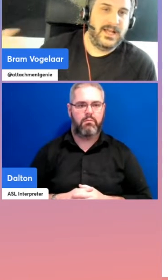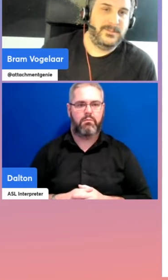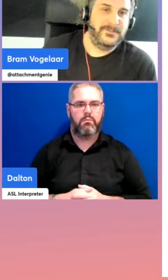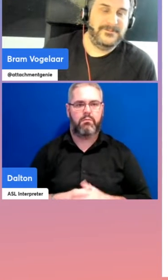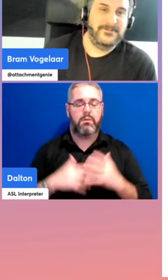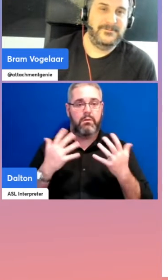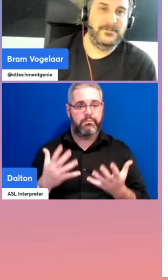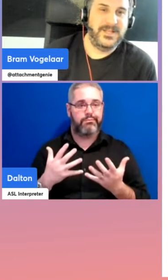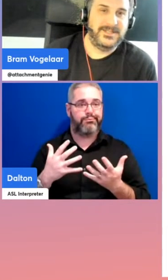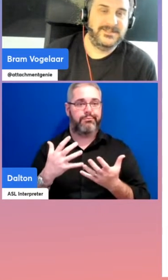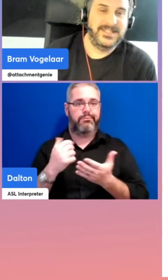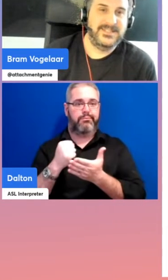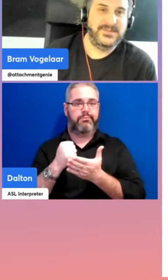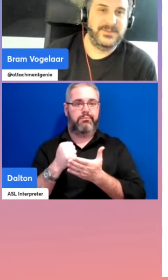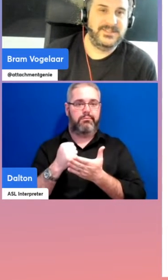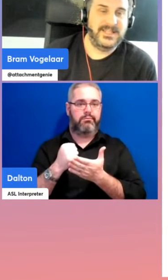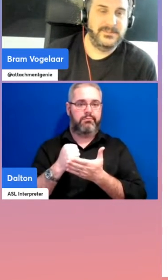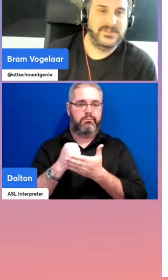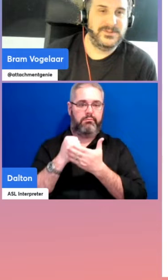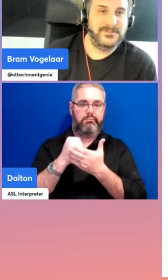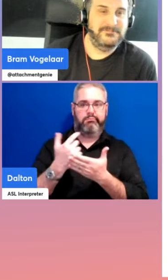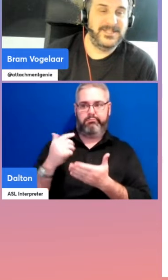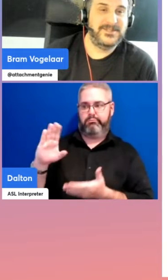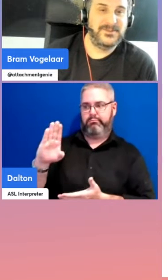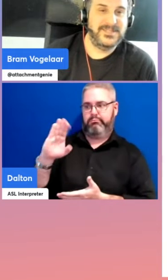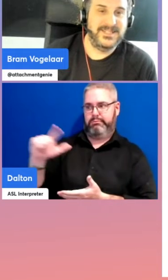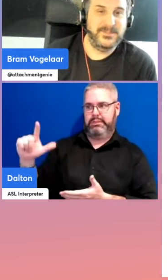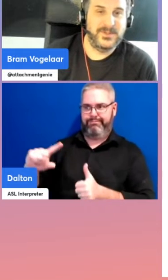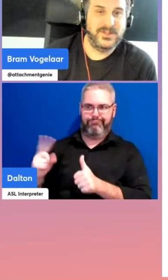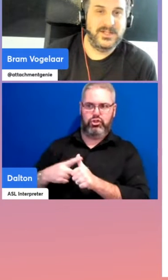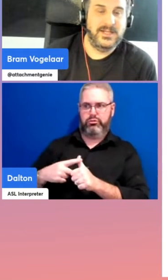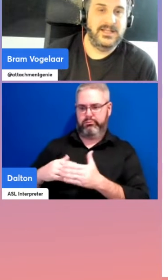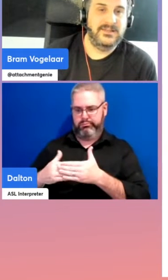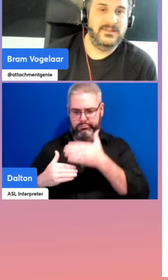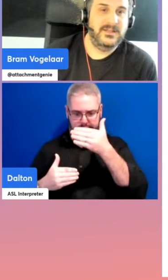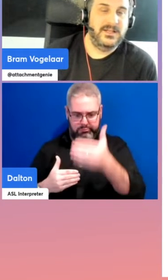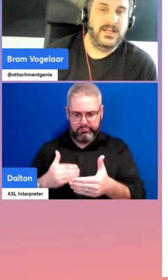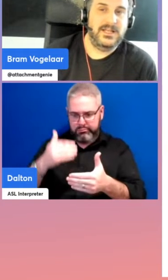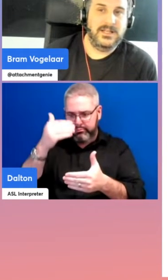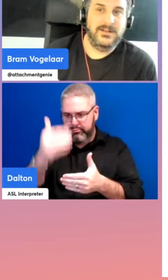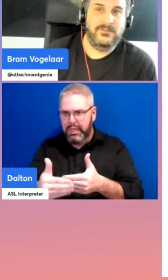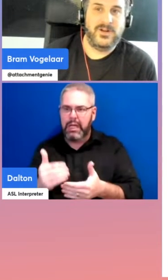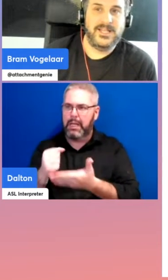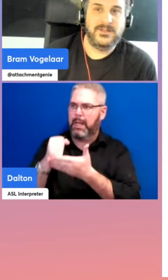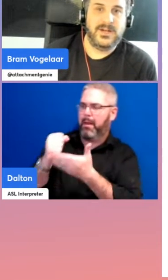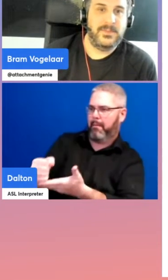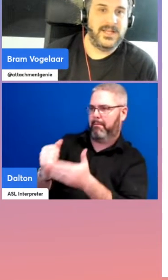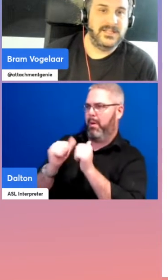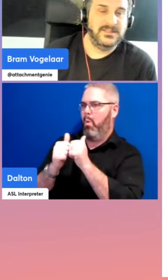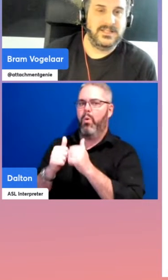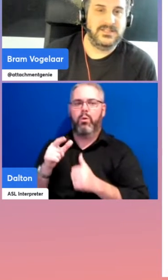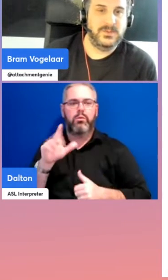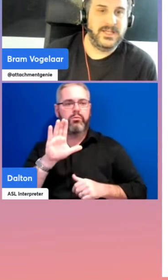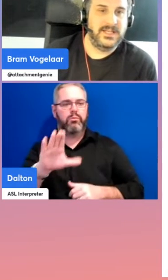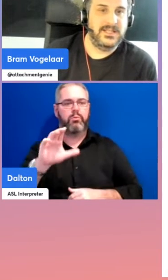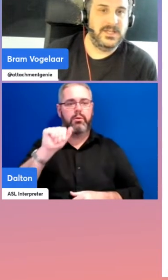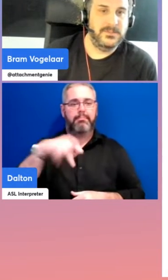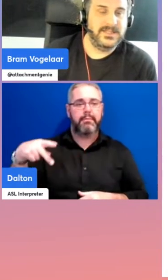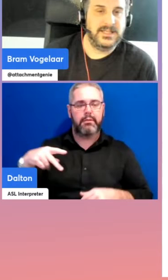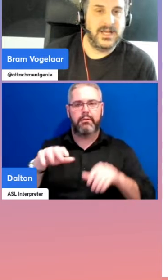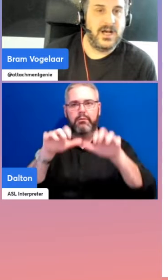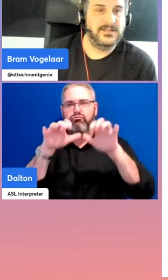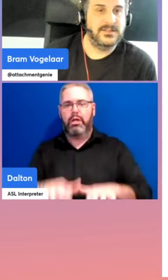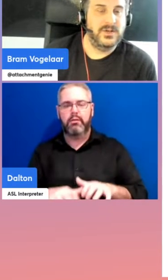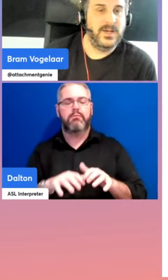Right, to help Bill in his first step, so make sure we sleep more, is write your application in such a way that you